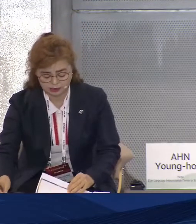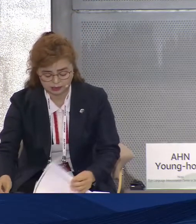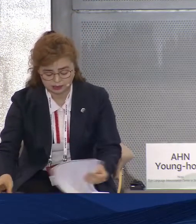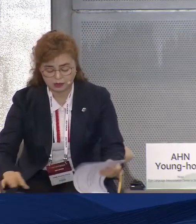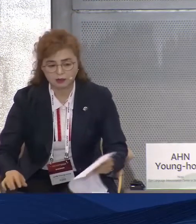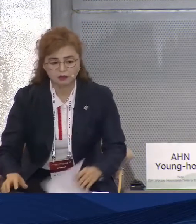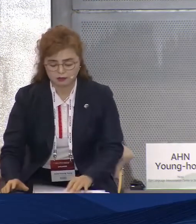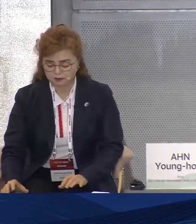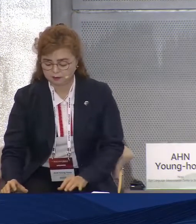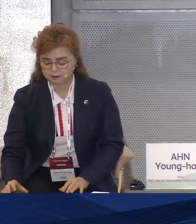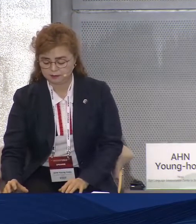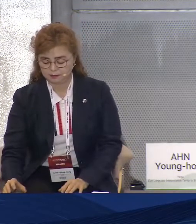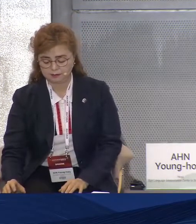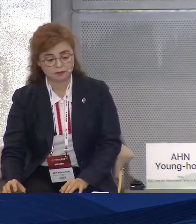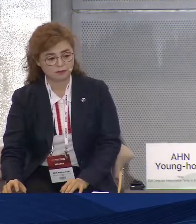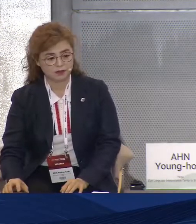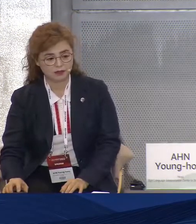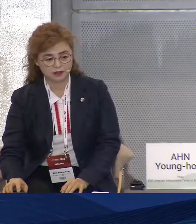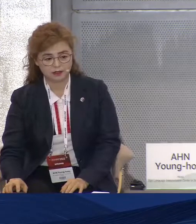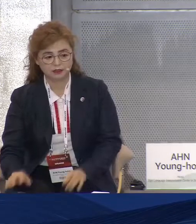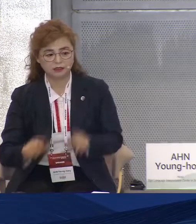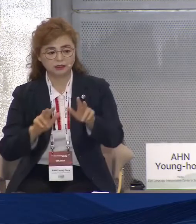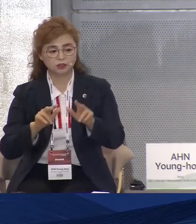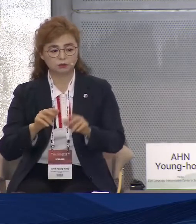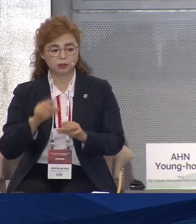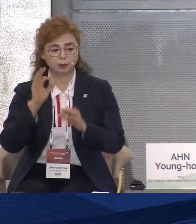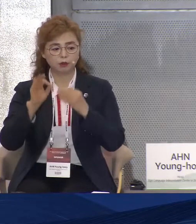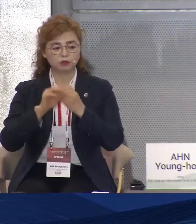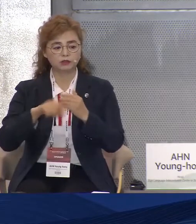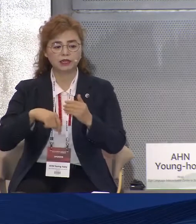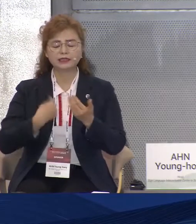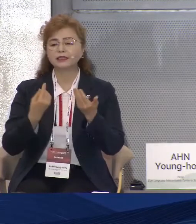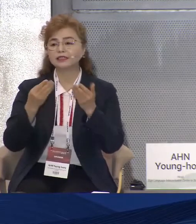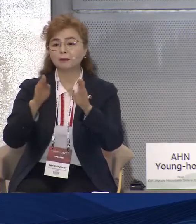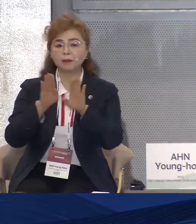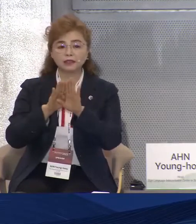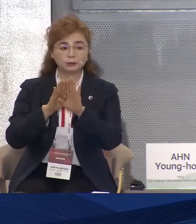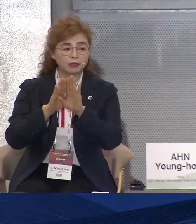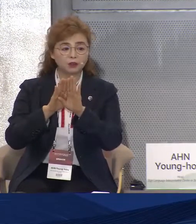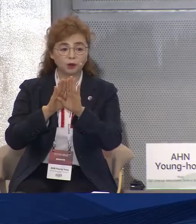but we need more backup for the interpreters as well.